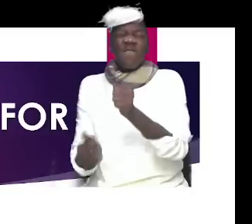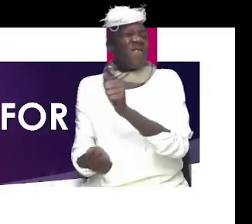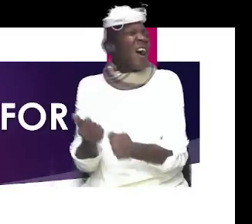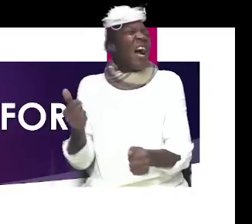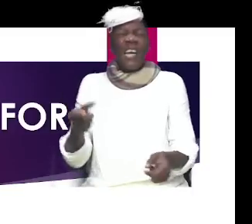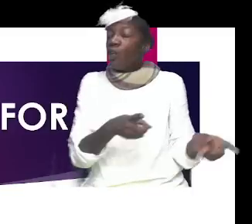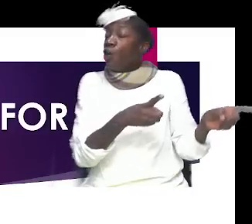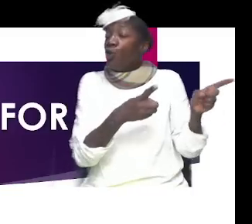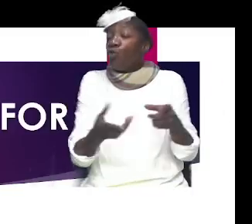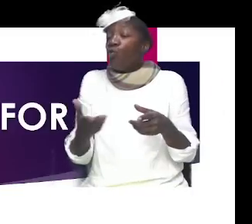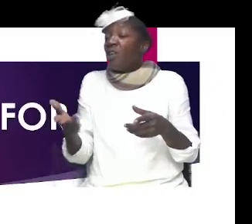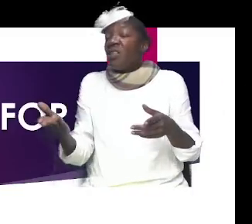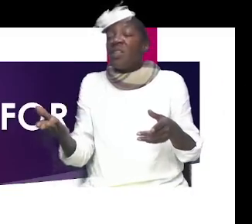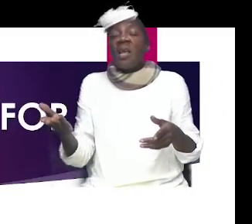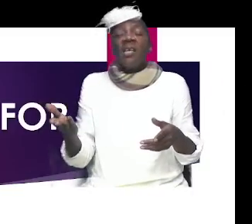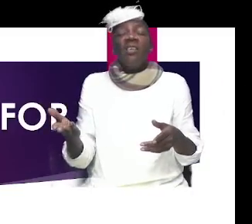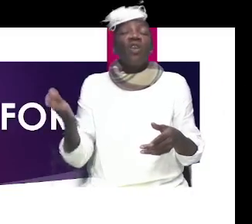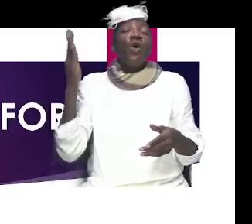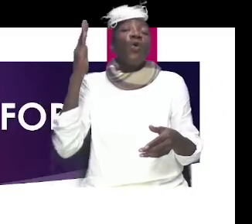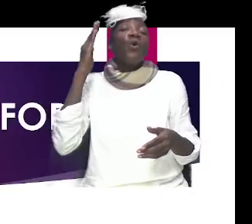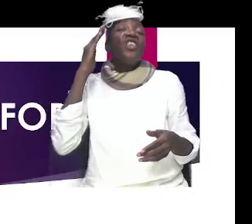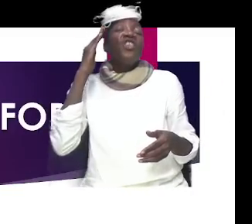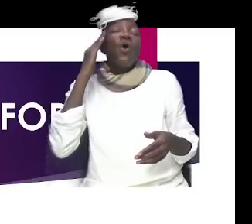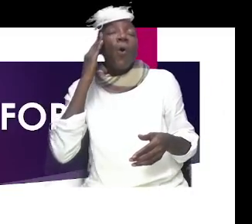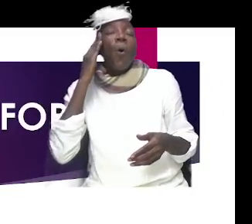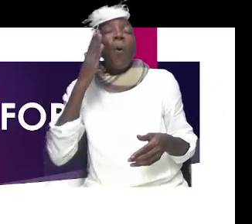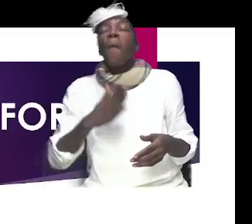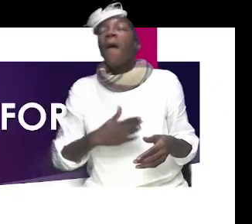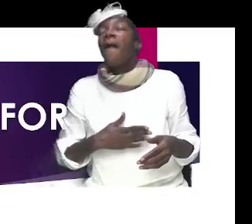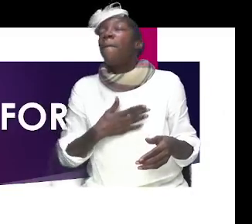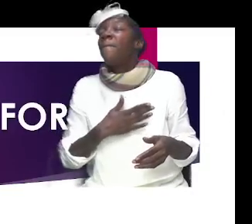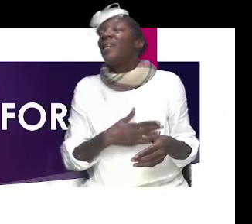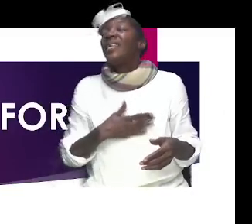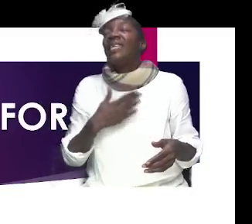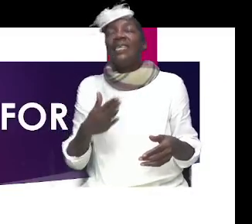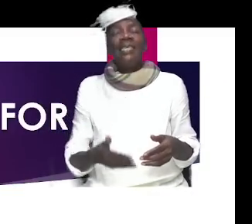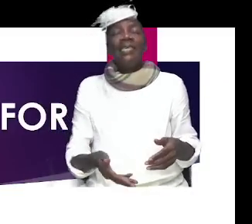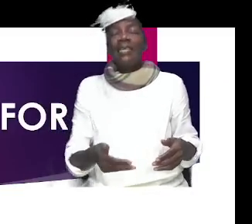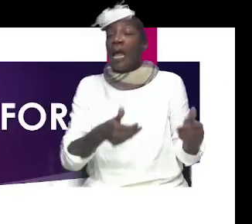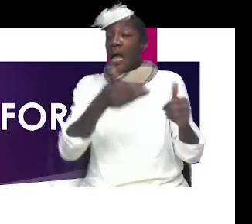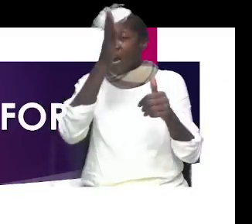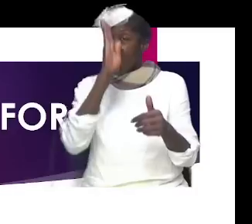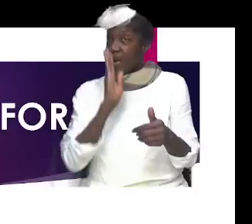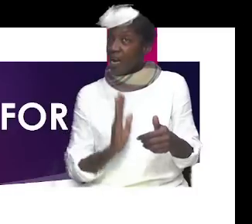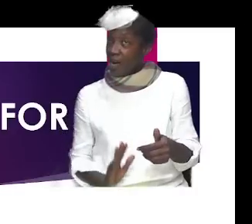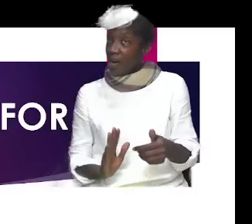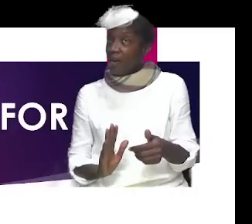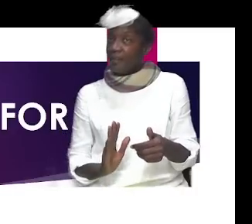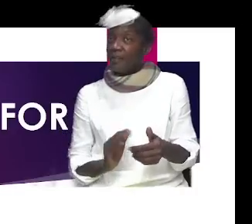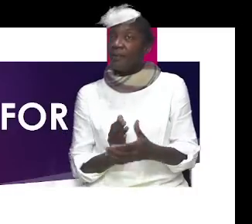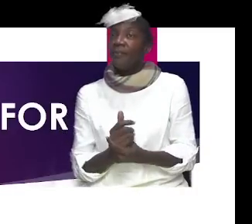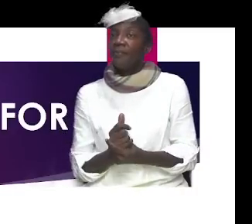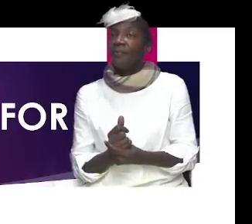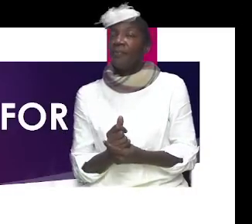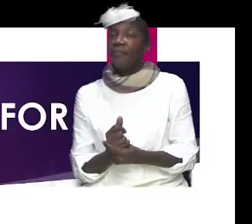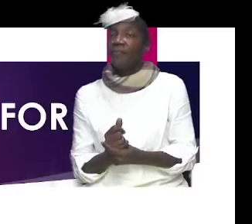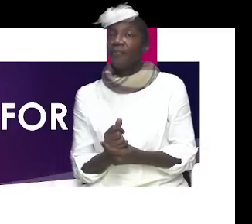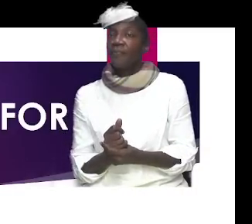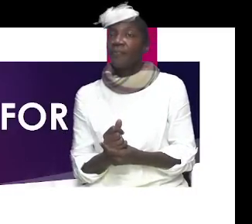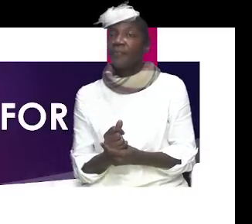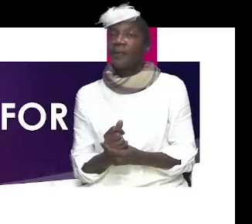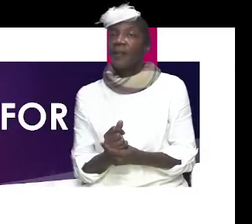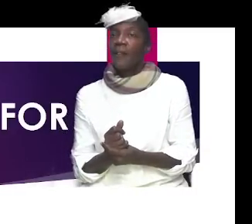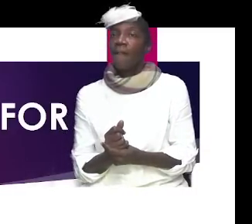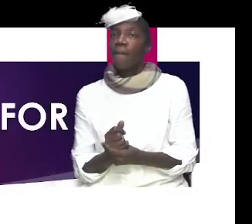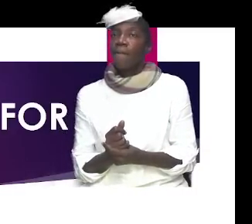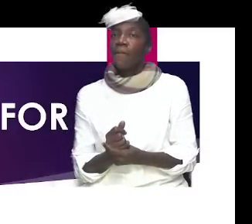things that we know will please Almighty God. Now, having said that,